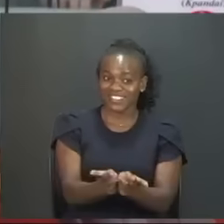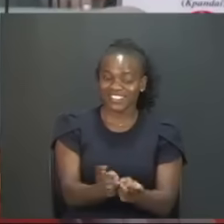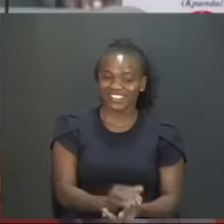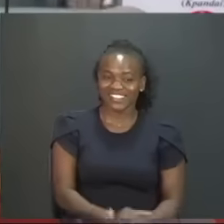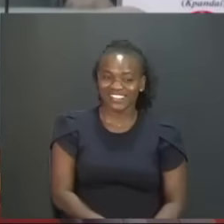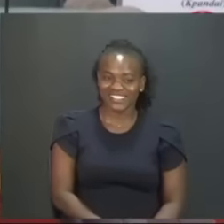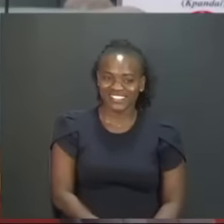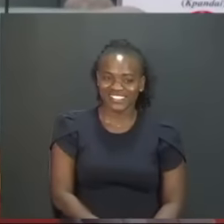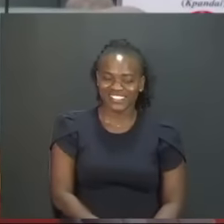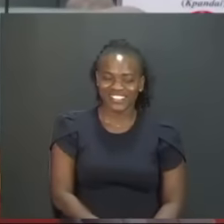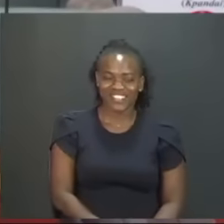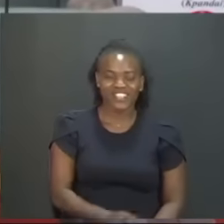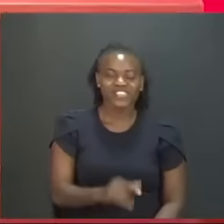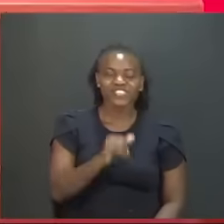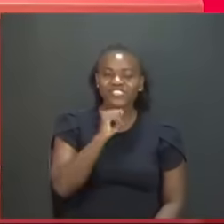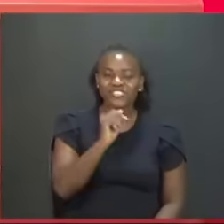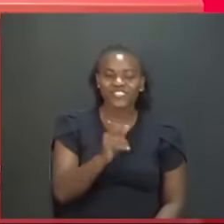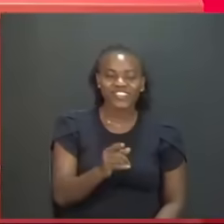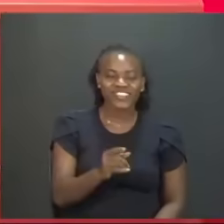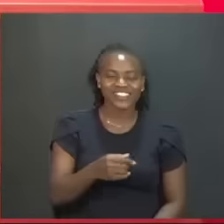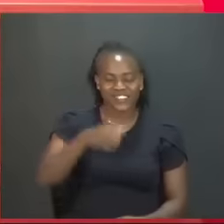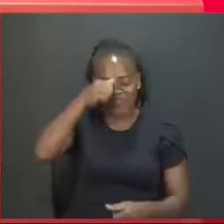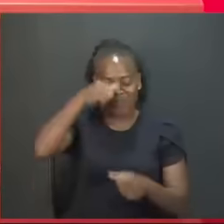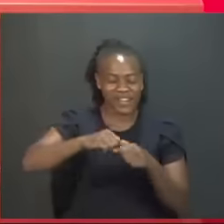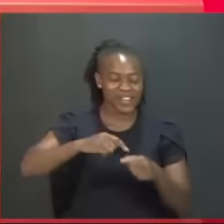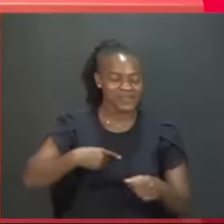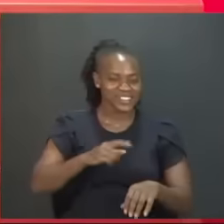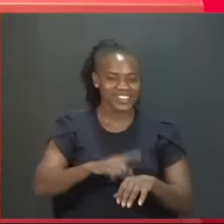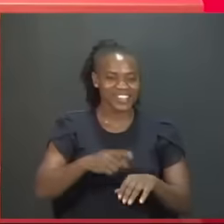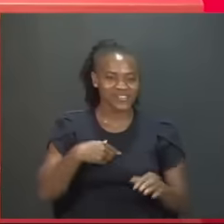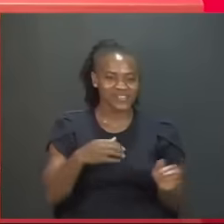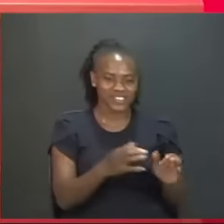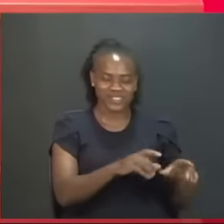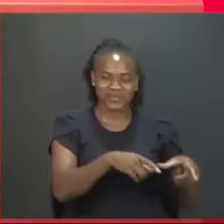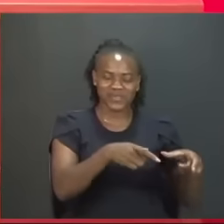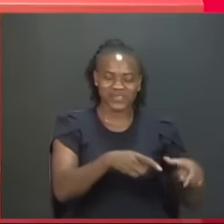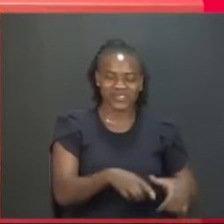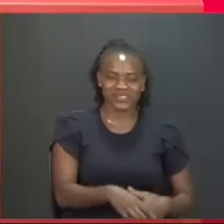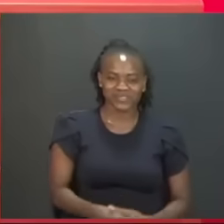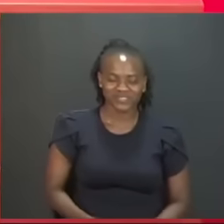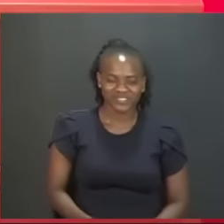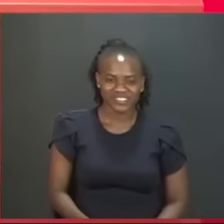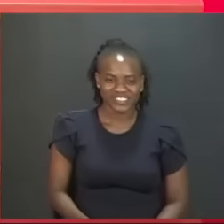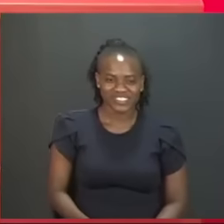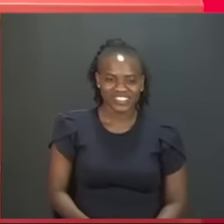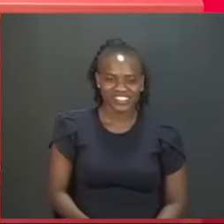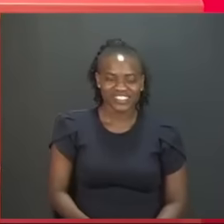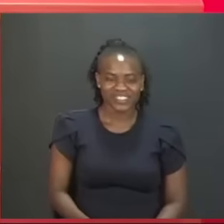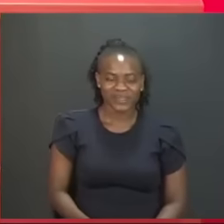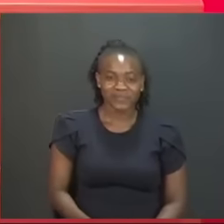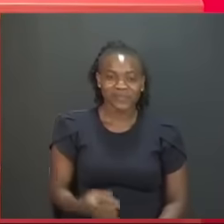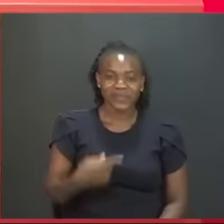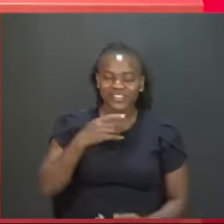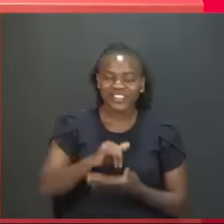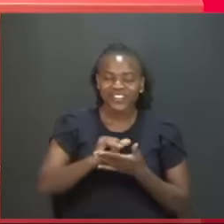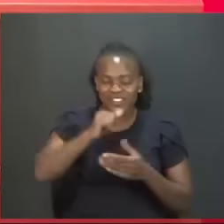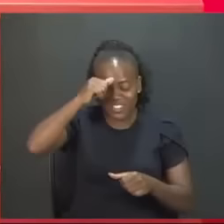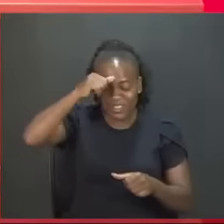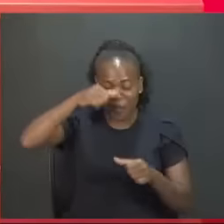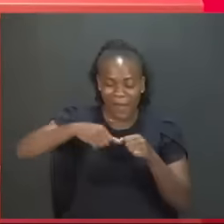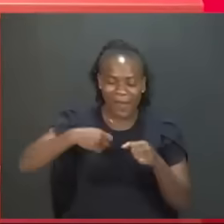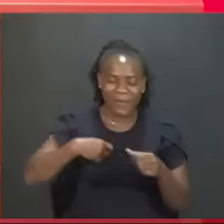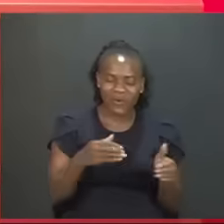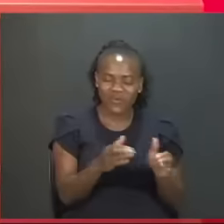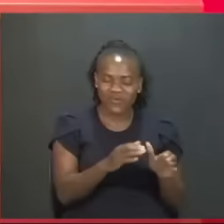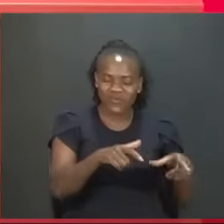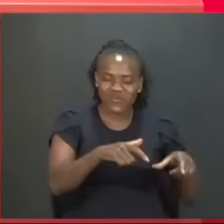you to remind me of my opposition days. Why is he shielding the ministers? I'm saying don't remind me of my opposition why days. Is the